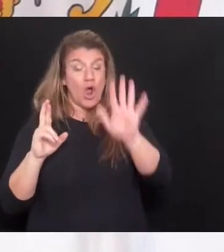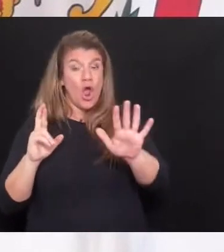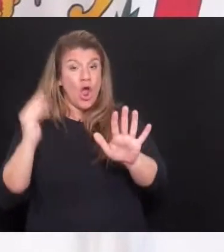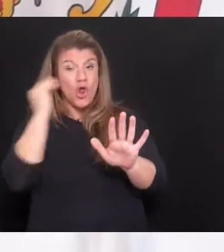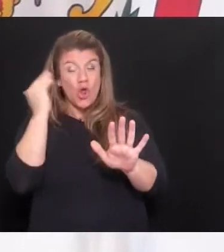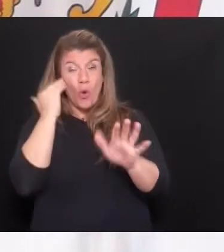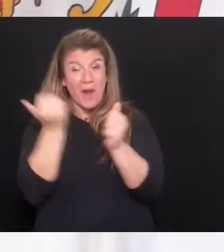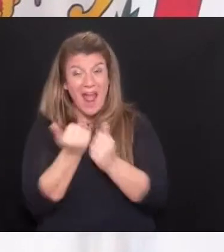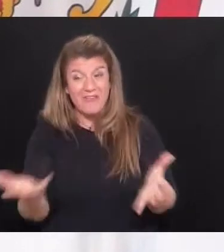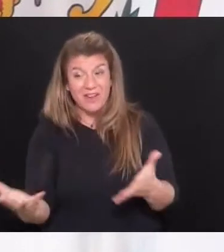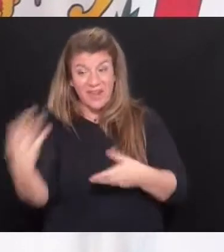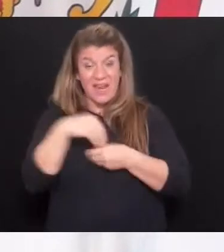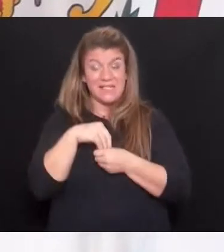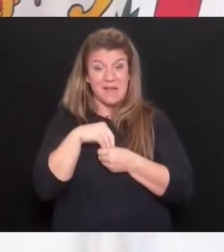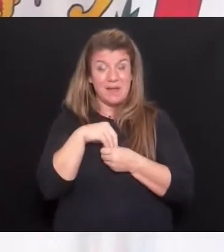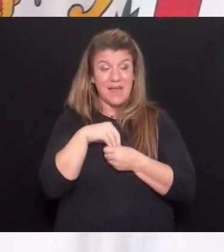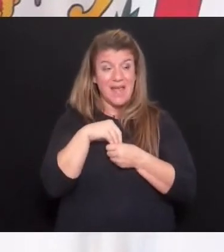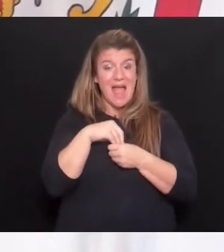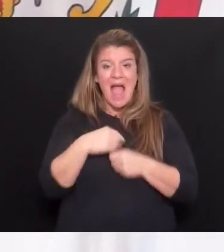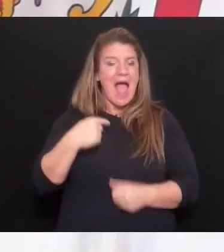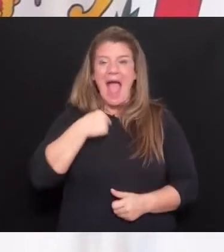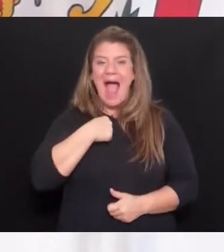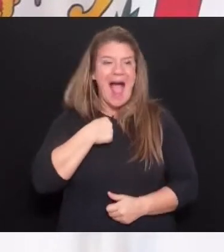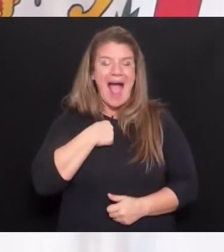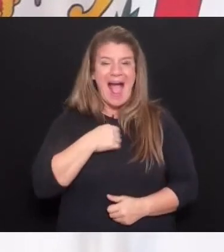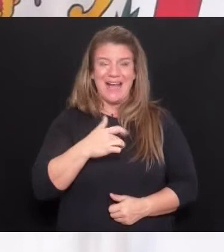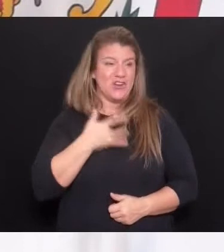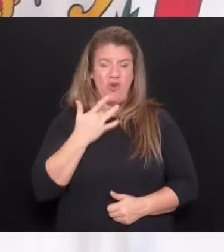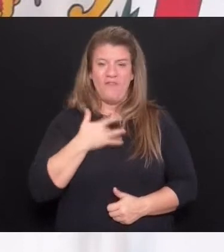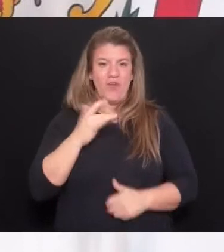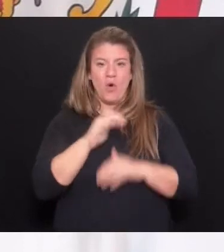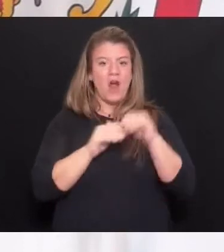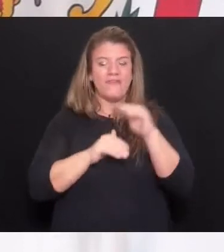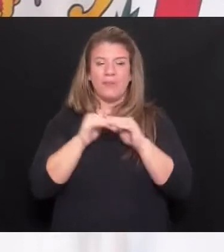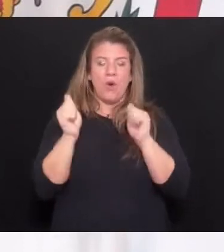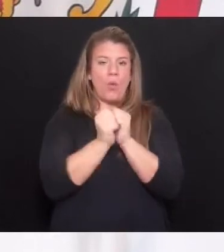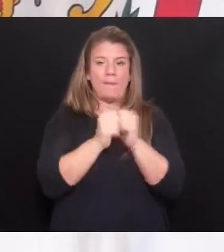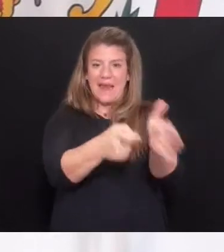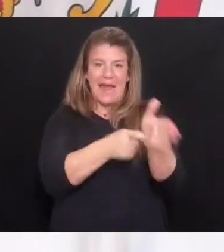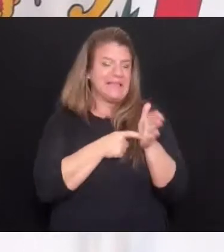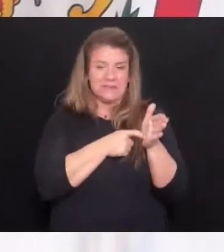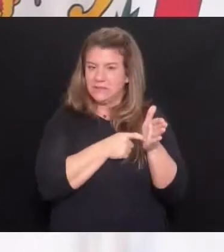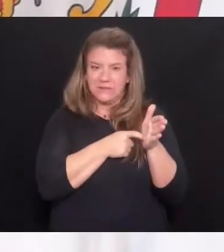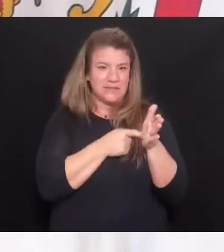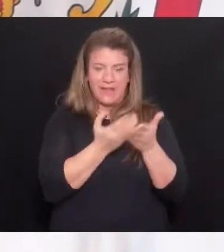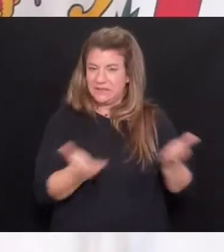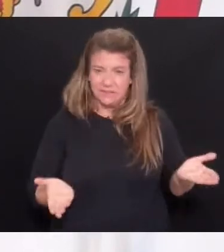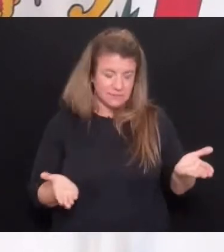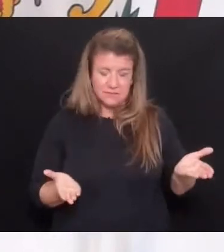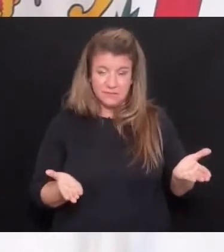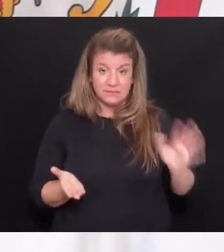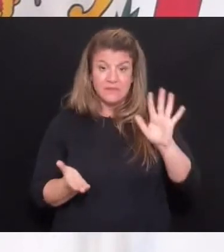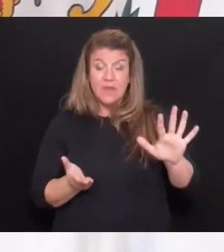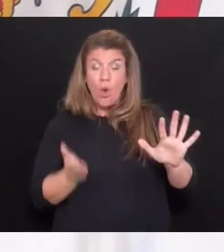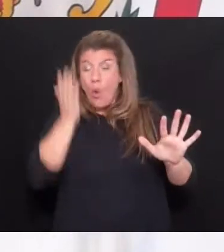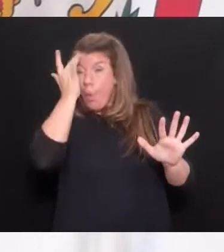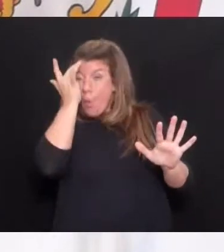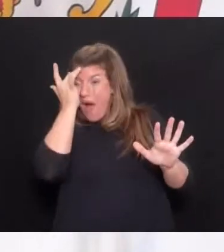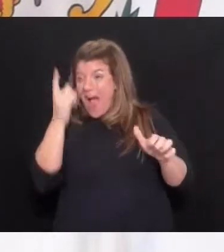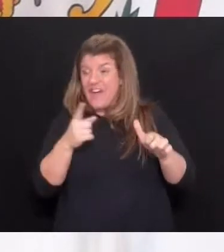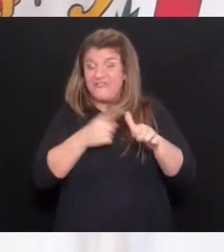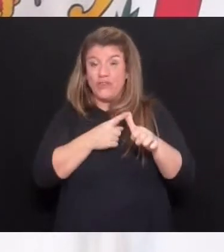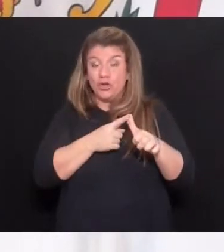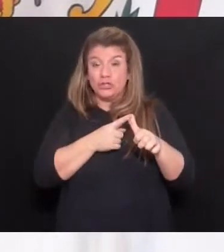me, I do not feel comfortable with this mandate stuff and everything, because first and foremost, we